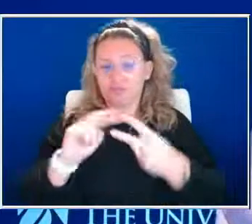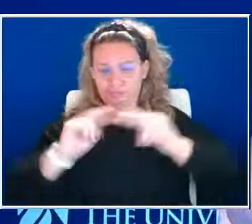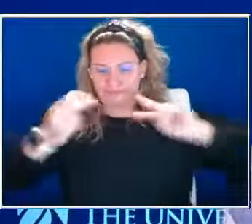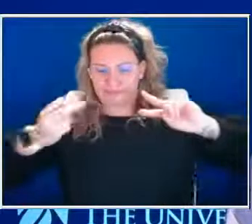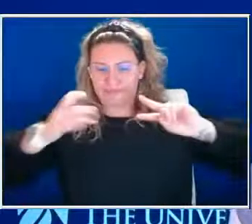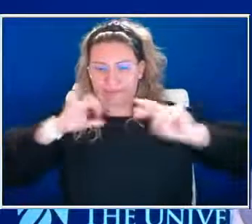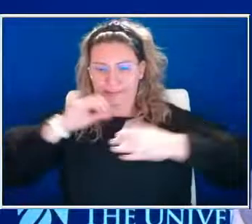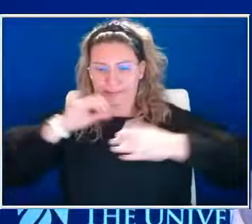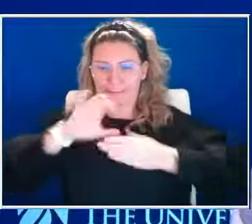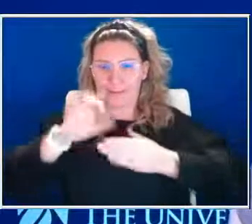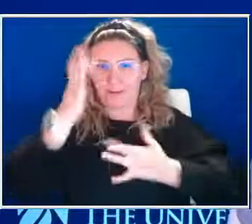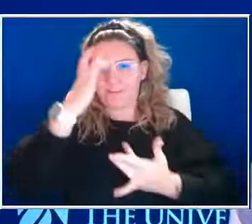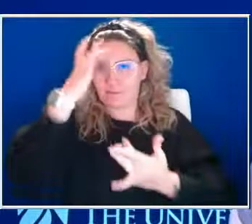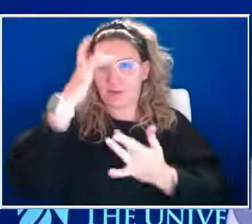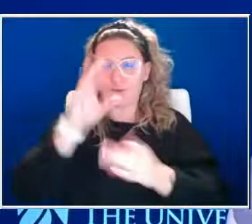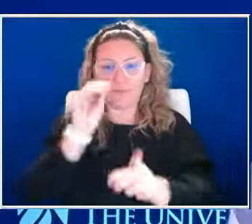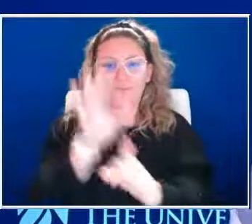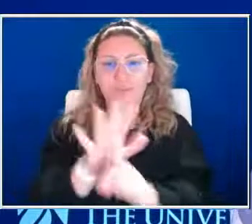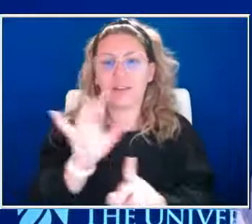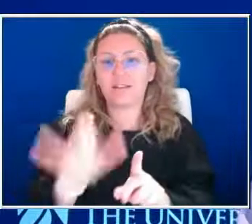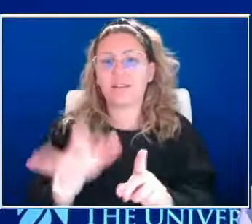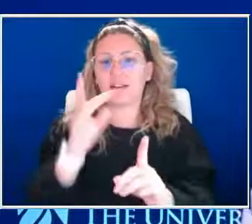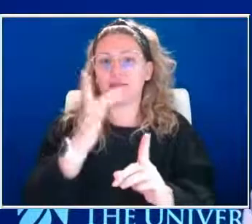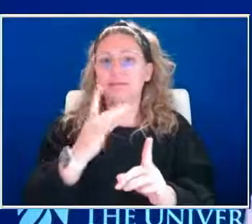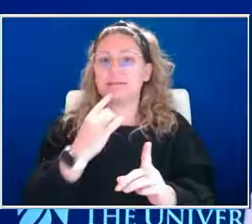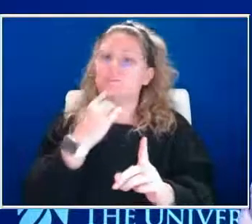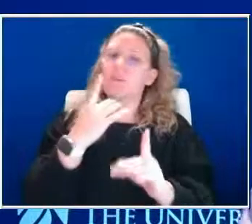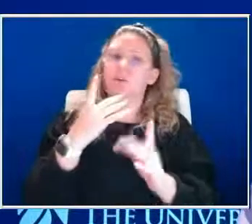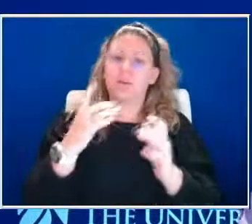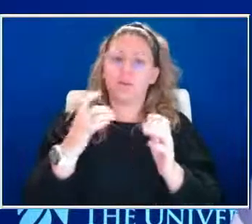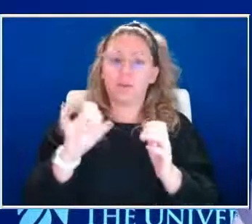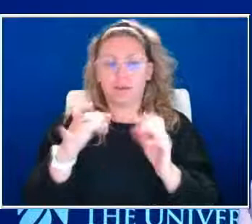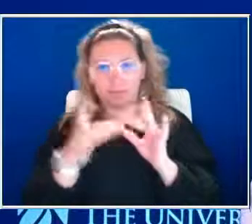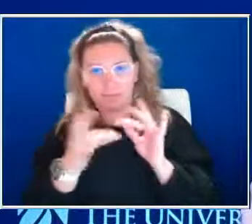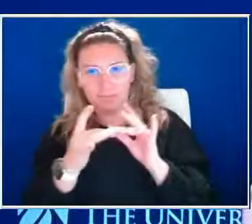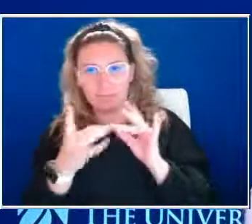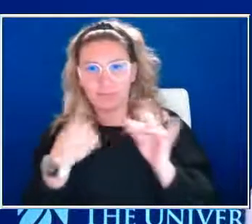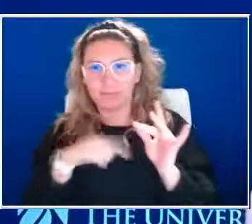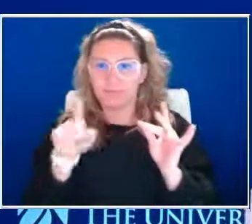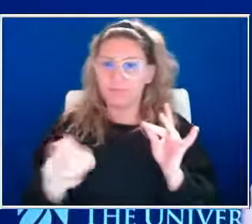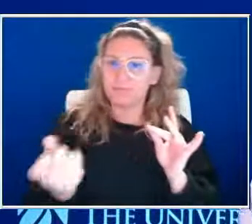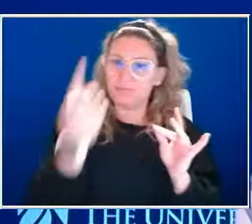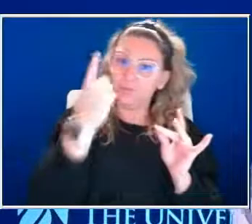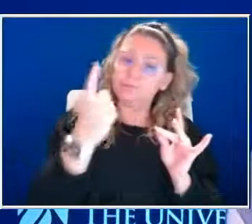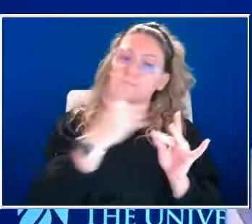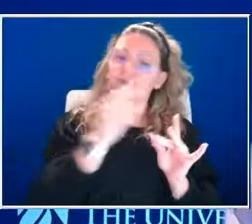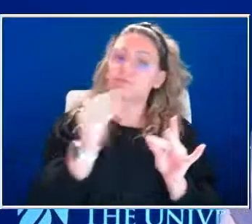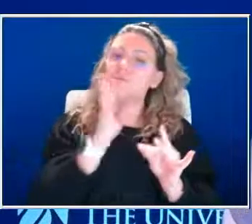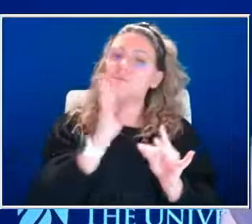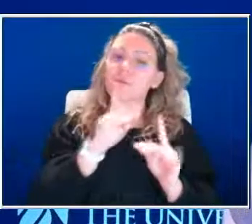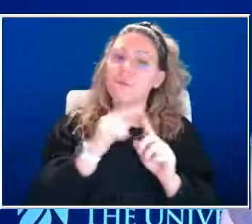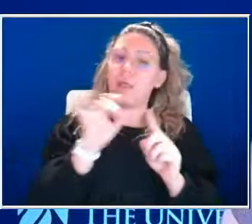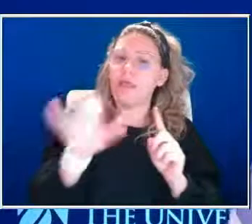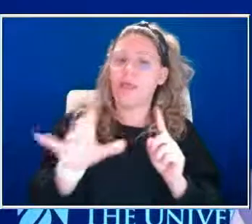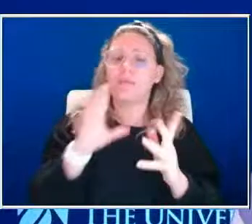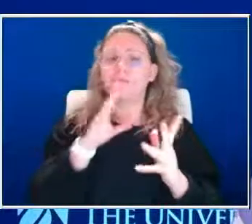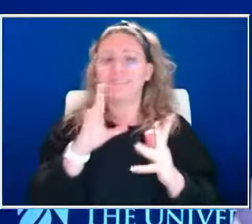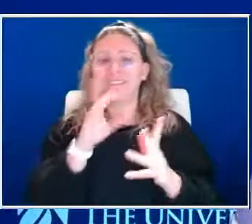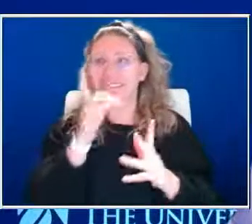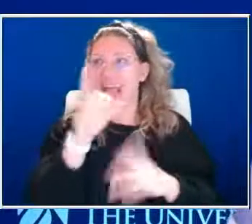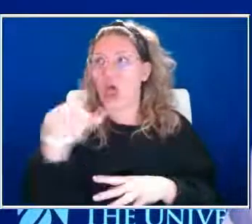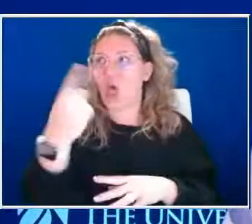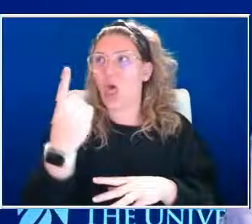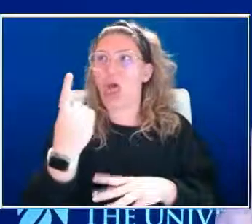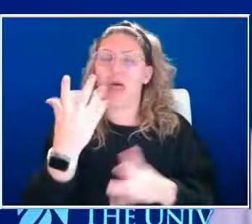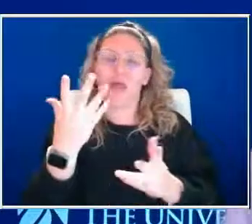an effect on severity of disease. And I think that's the message we need to take away. And that is one of the things we have talked about on here as well. It's not all about spike. There are other